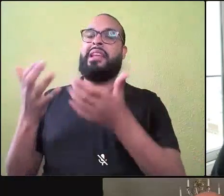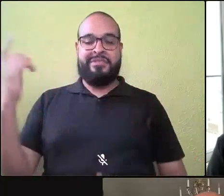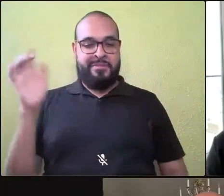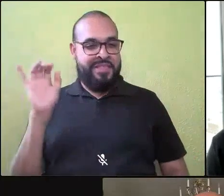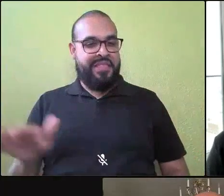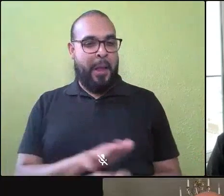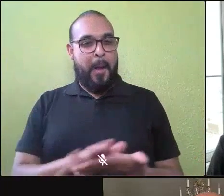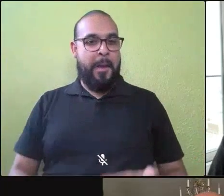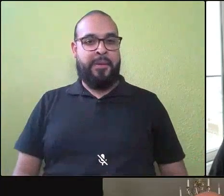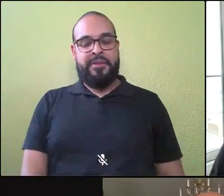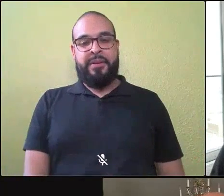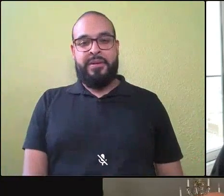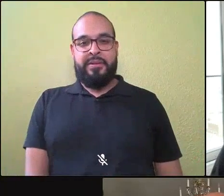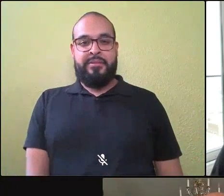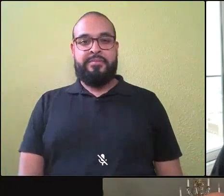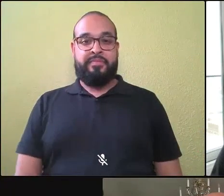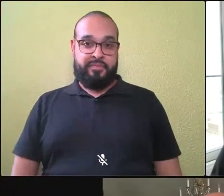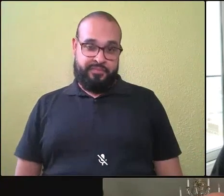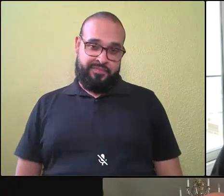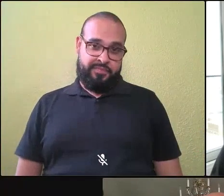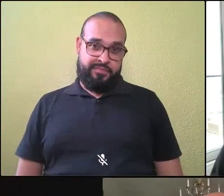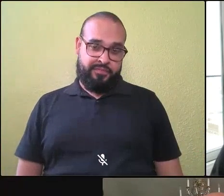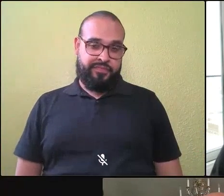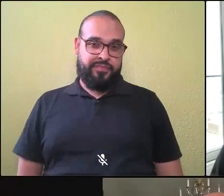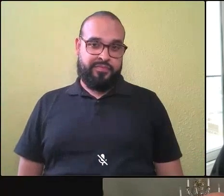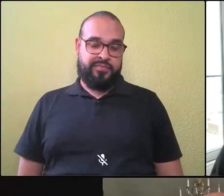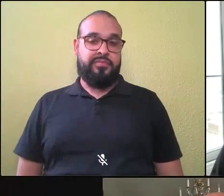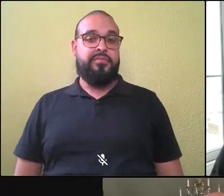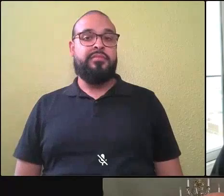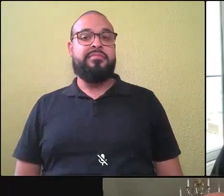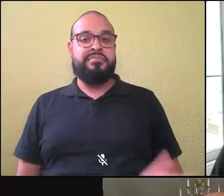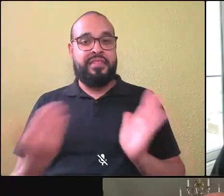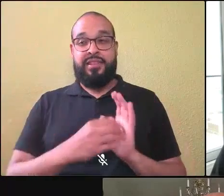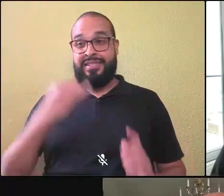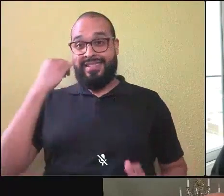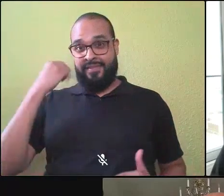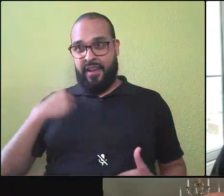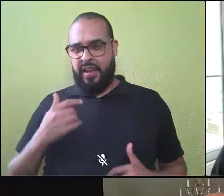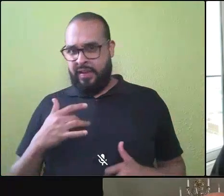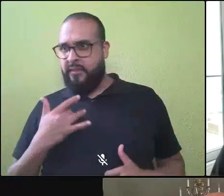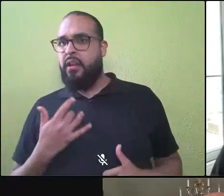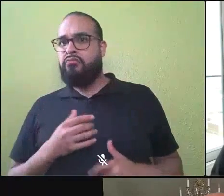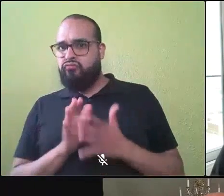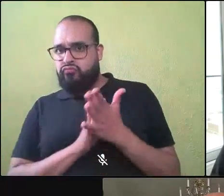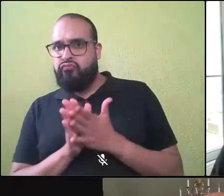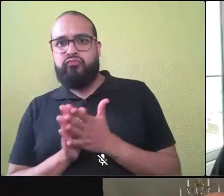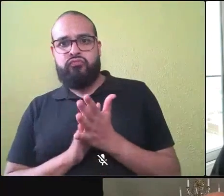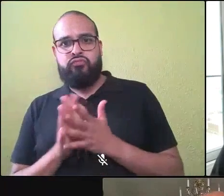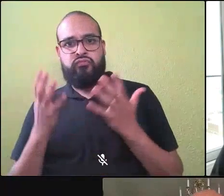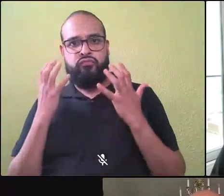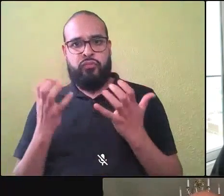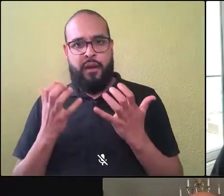is, if I am serious about sort of being a creator of community, and if I'm not utilizing that as like part